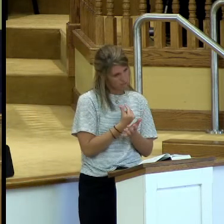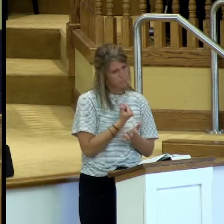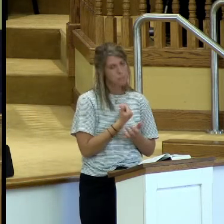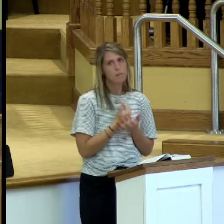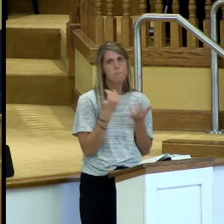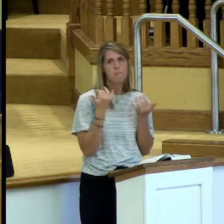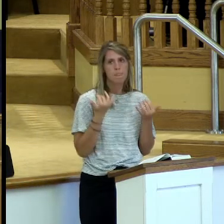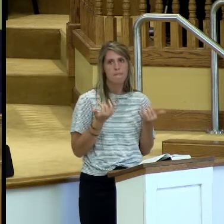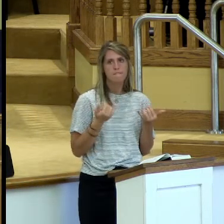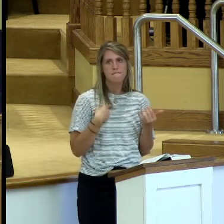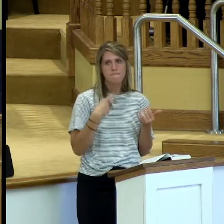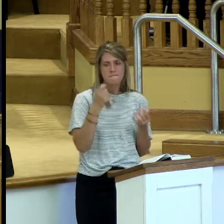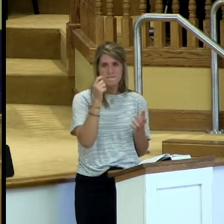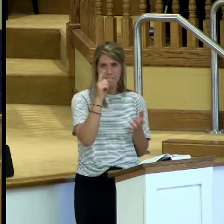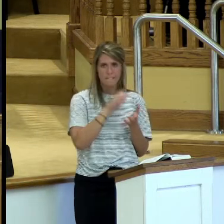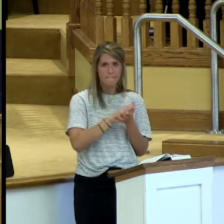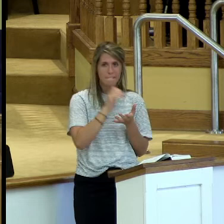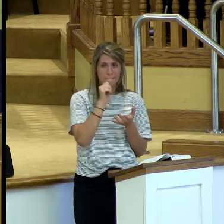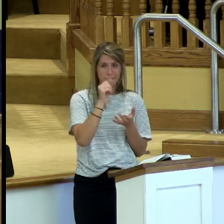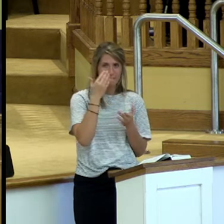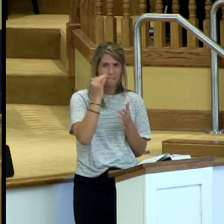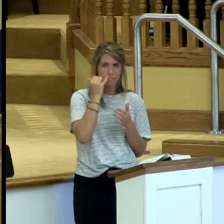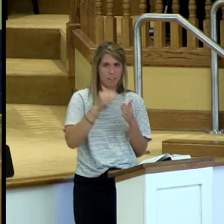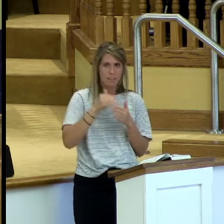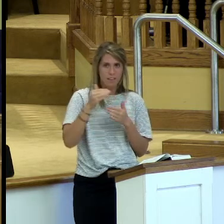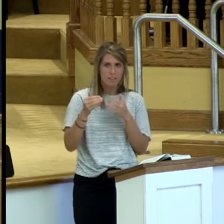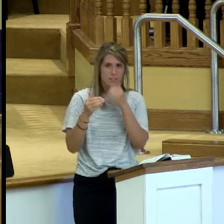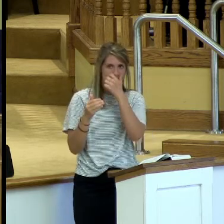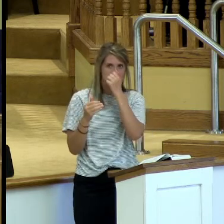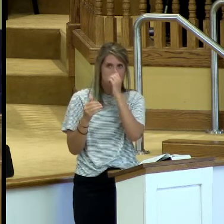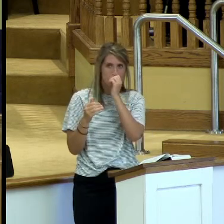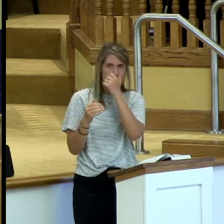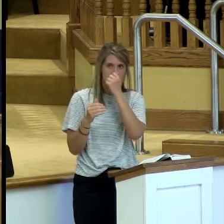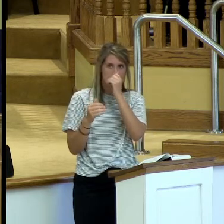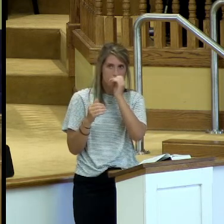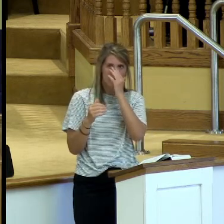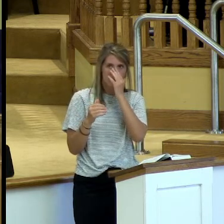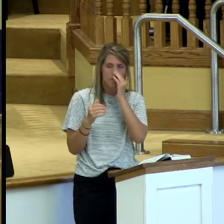I believe we looked up the statistic. I don't know if it's on the next one. We'll see.